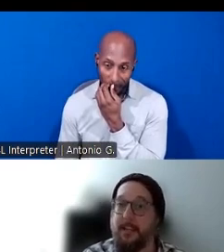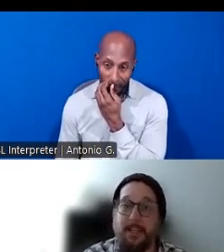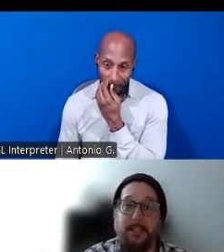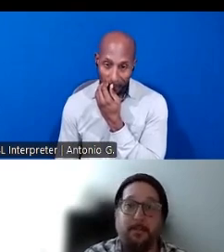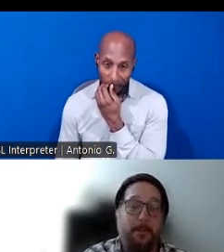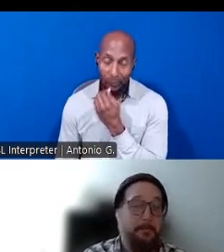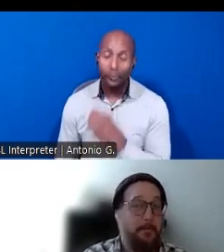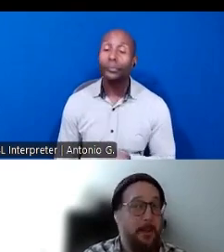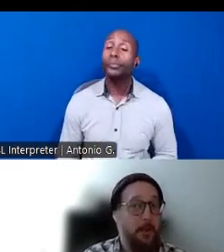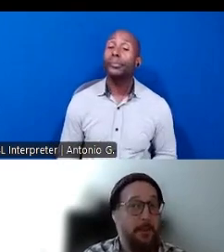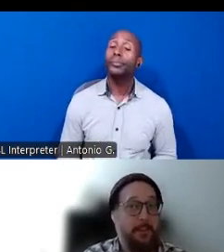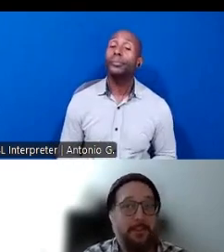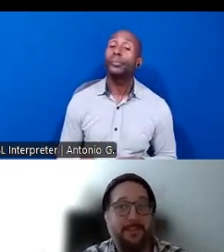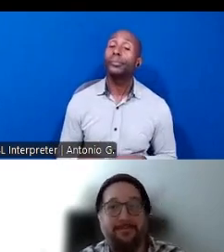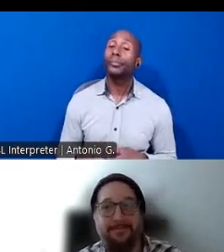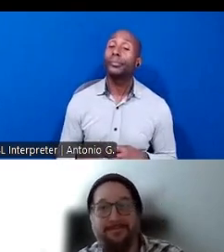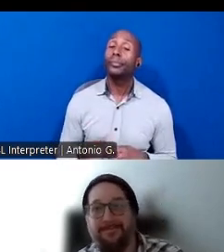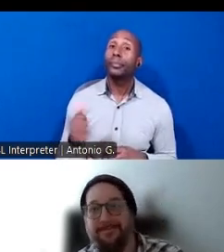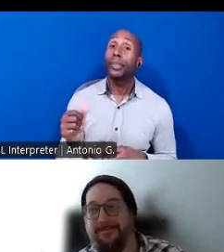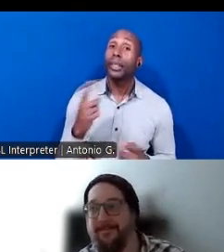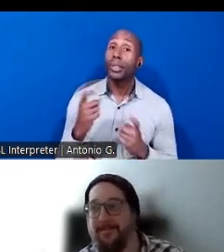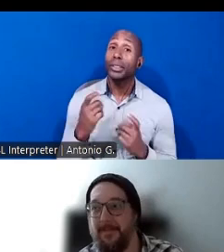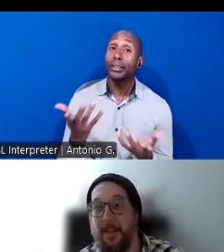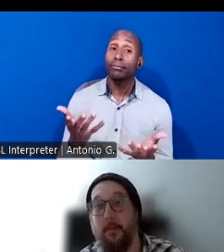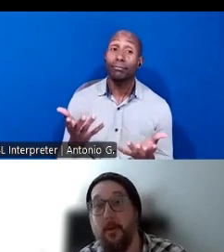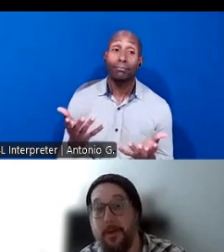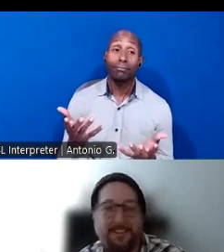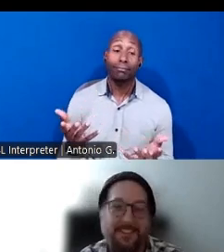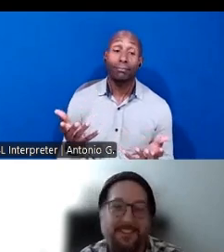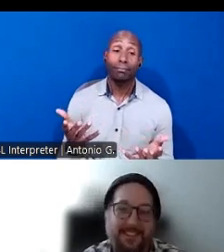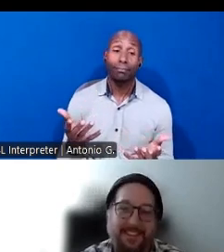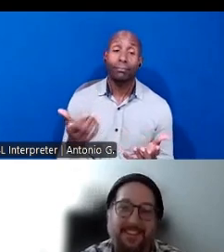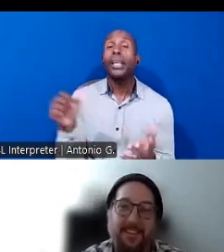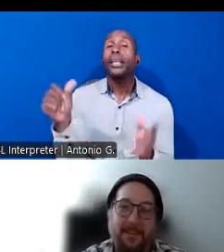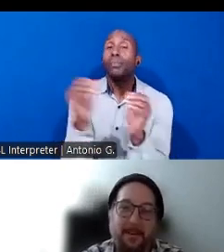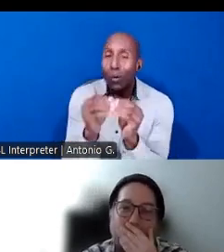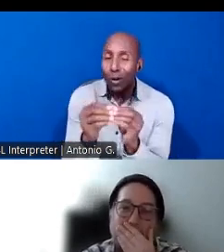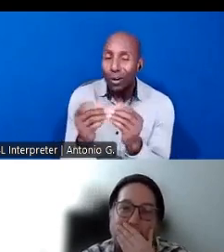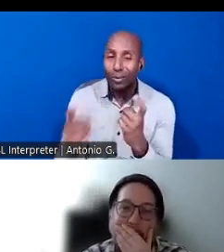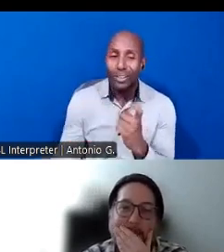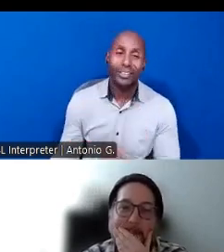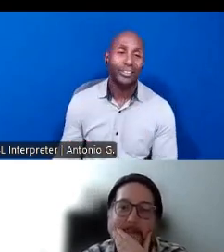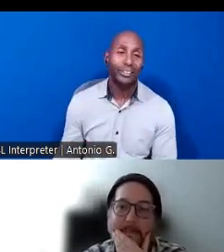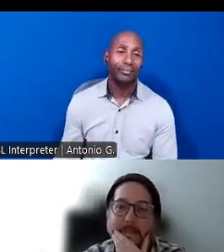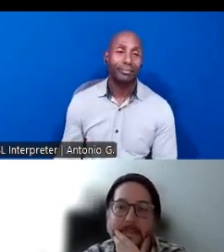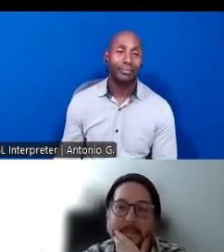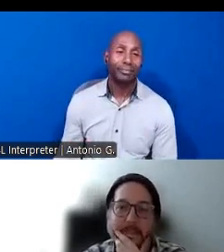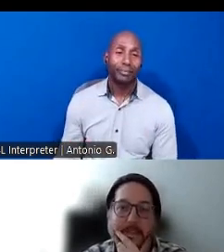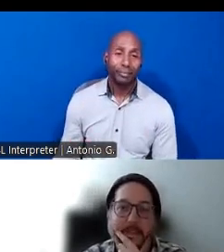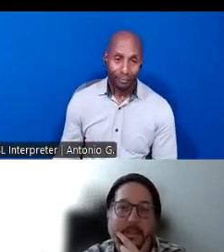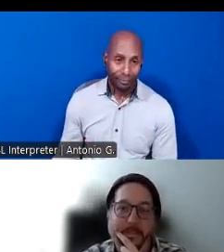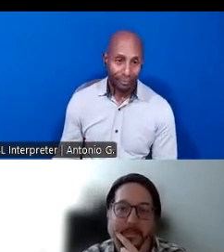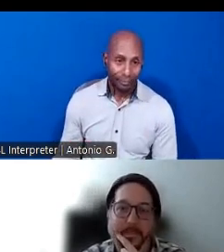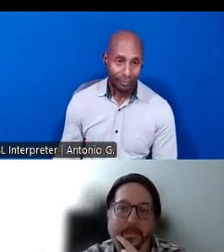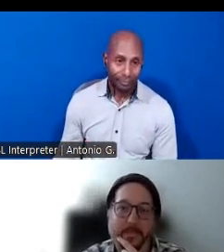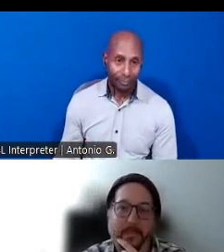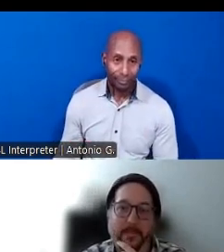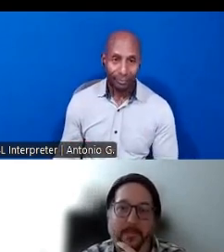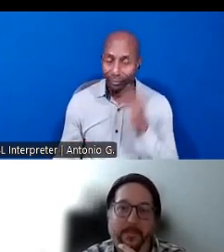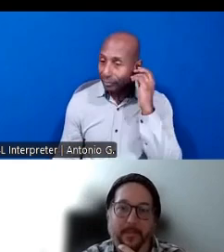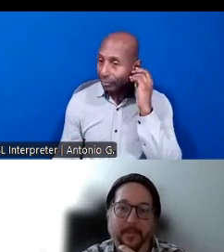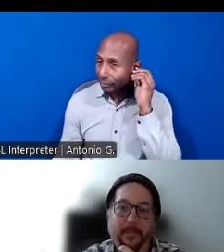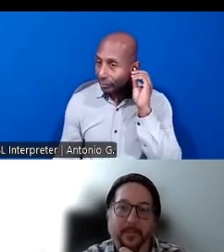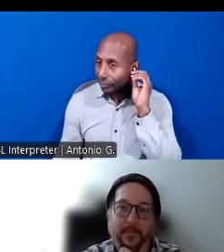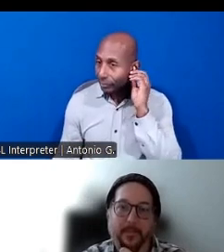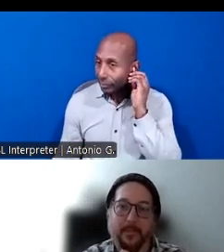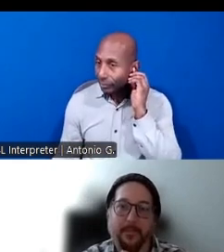And I guess lastly, any questions? Any more questions? Yeah, so we have this webinar